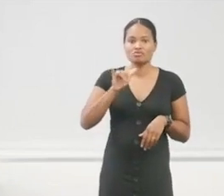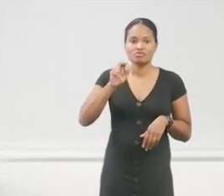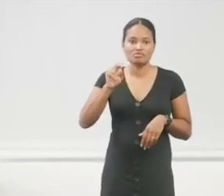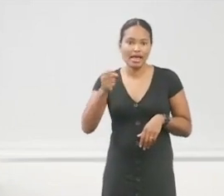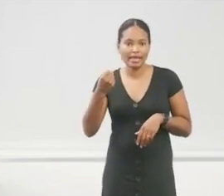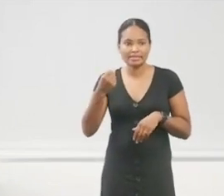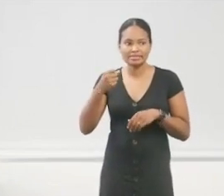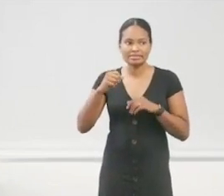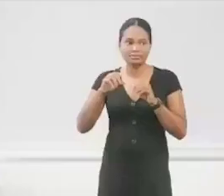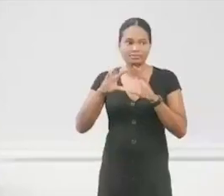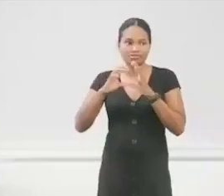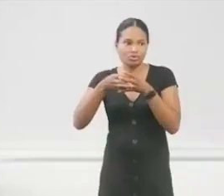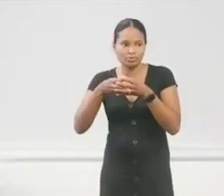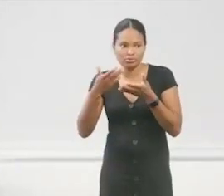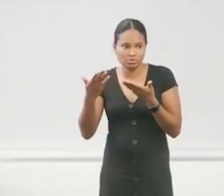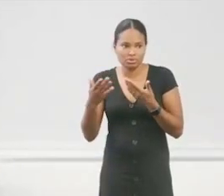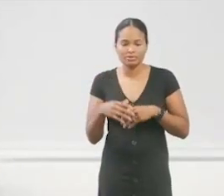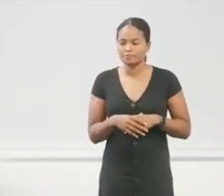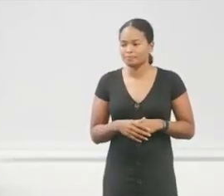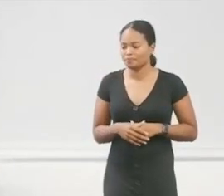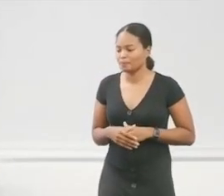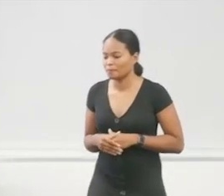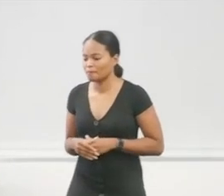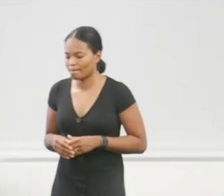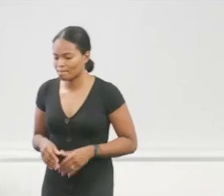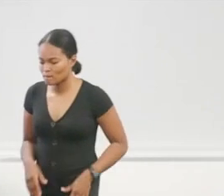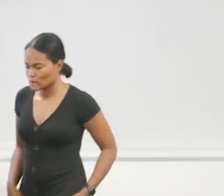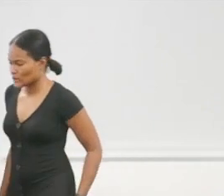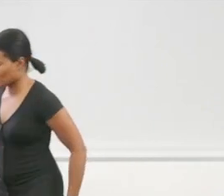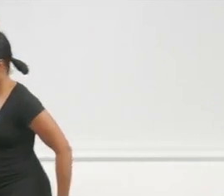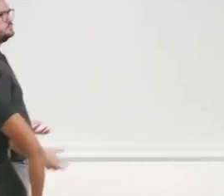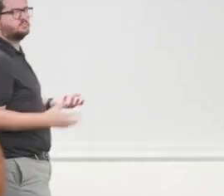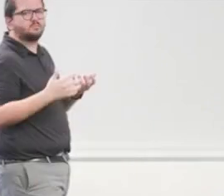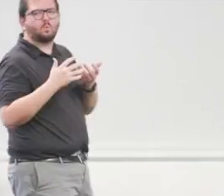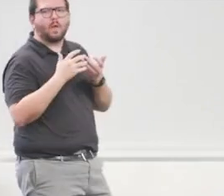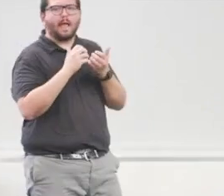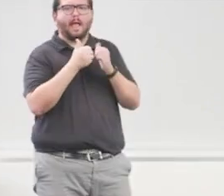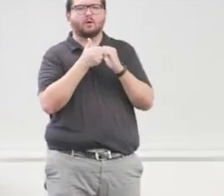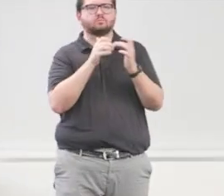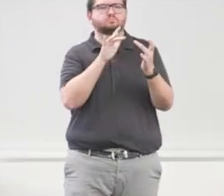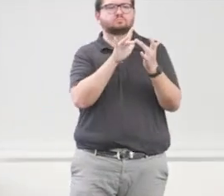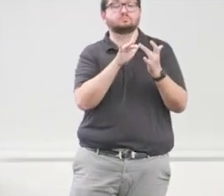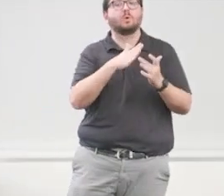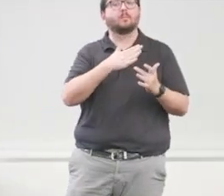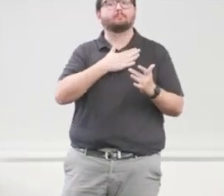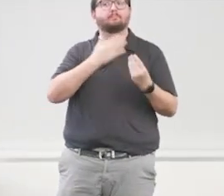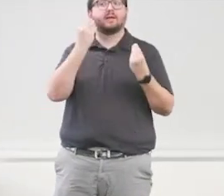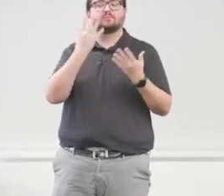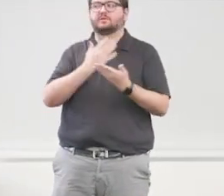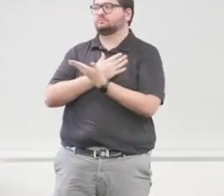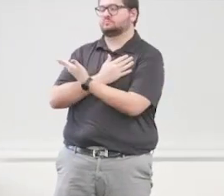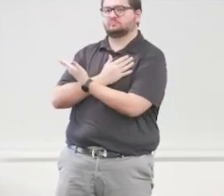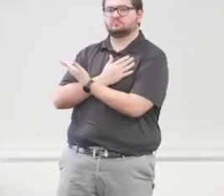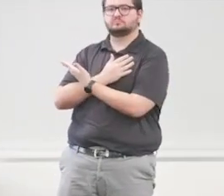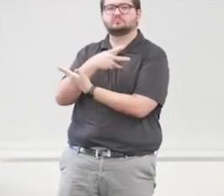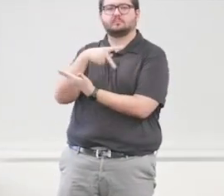team, I'll make sure I put them in touch with them. So how do we get a hold of you? My contact information's right up there, and we